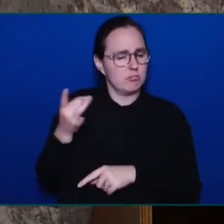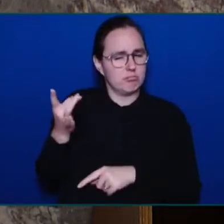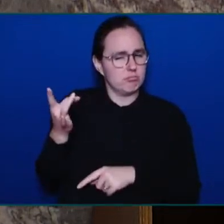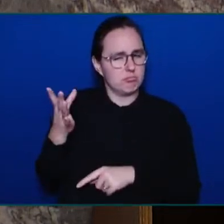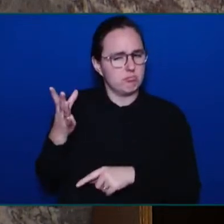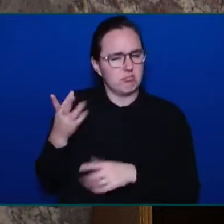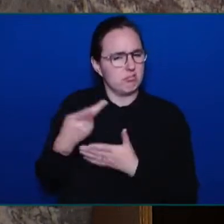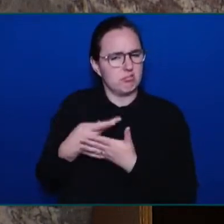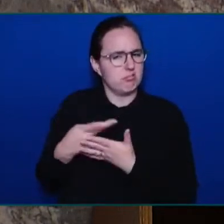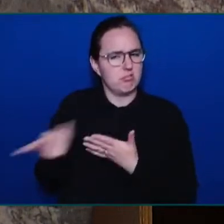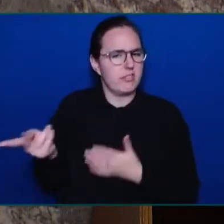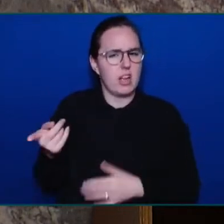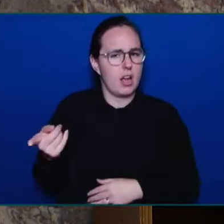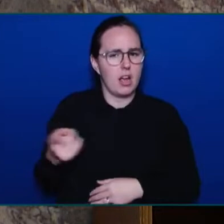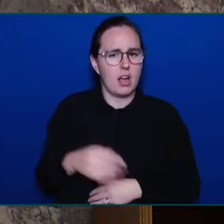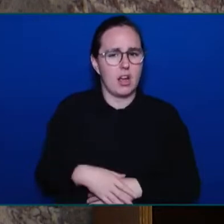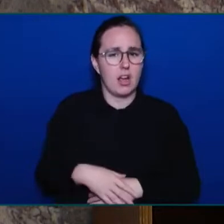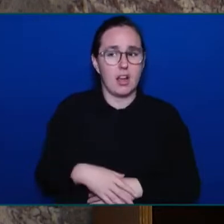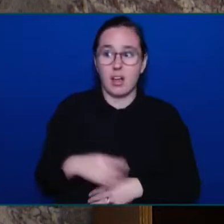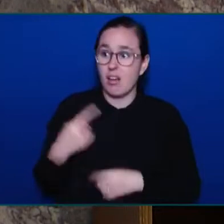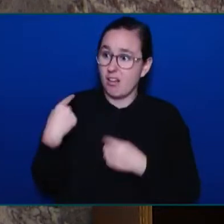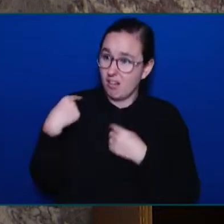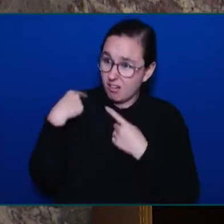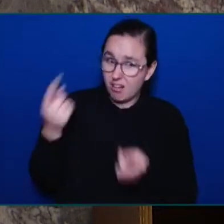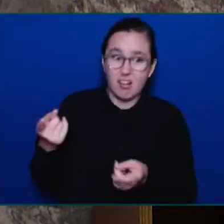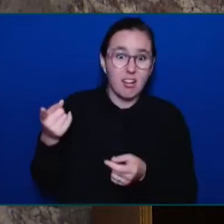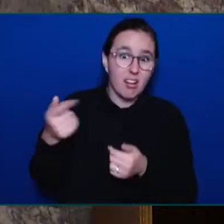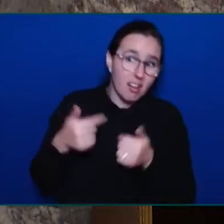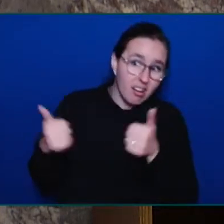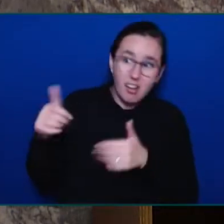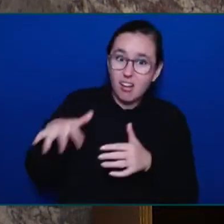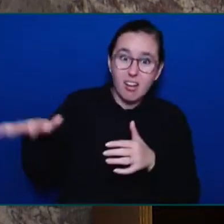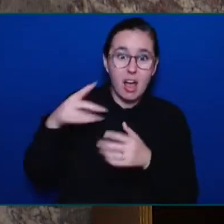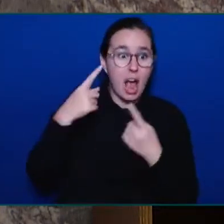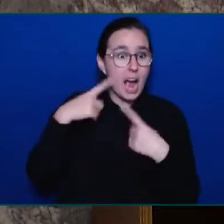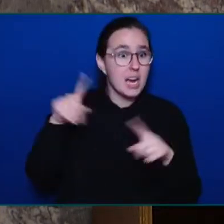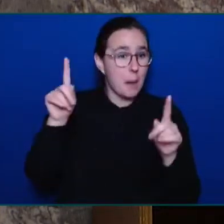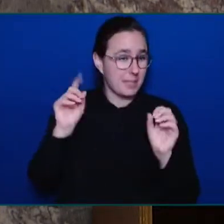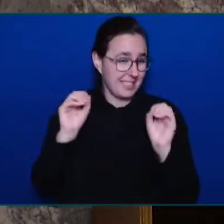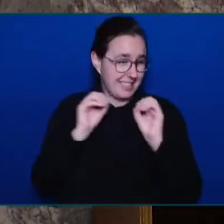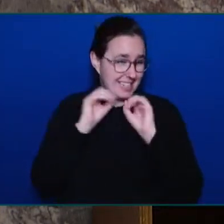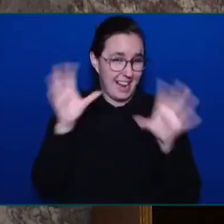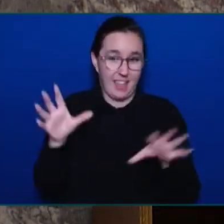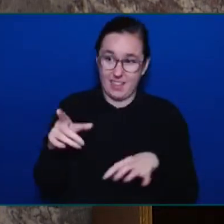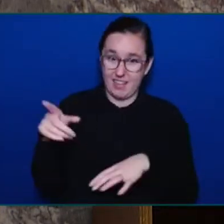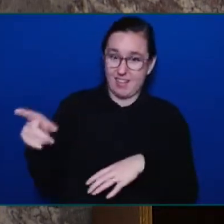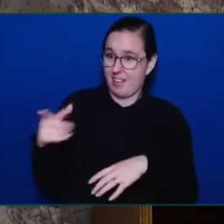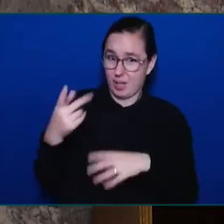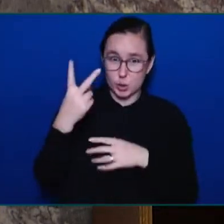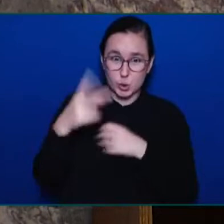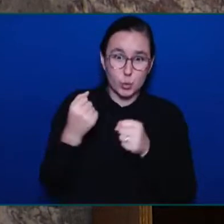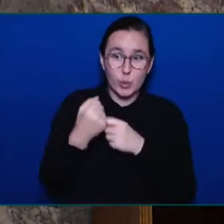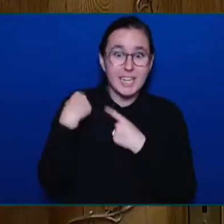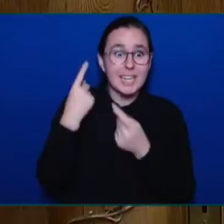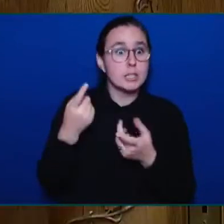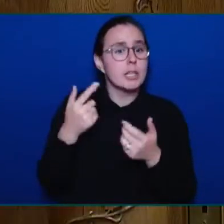nothing in 2 years to address the mental health and addiction crisis by using the lands at Riverview?